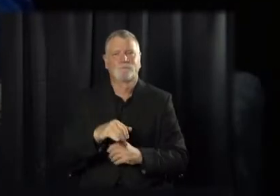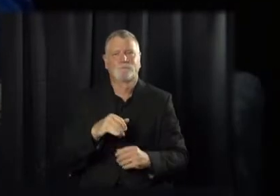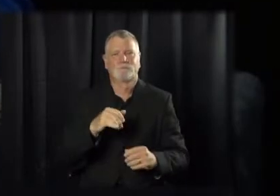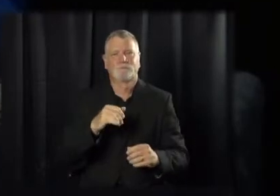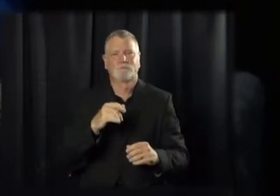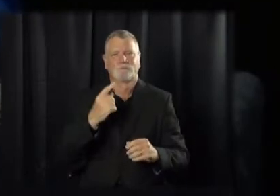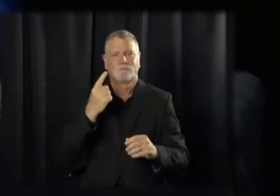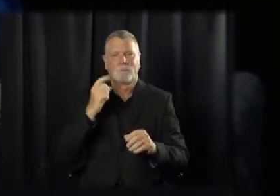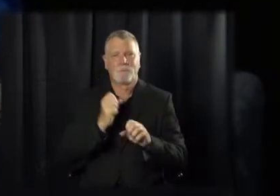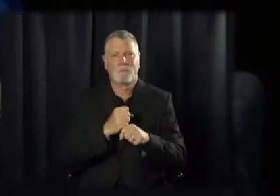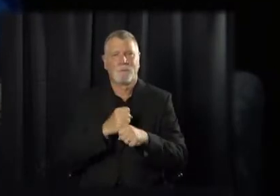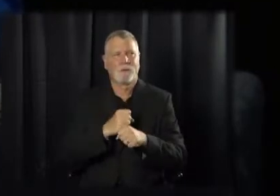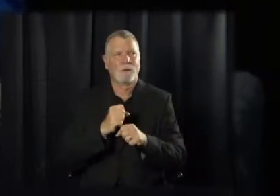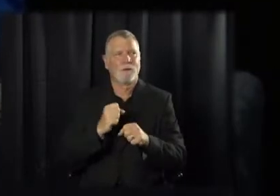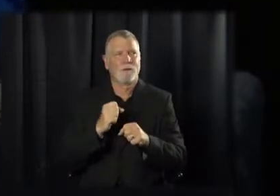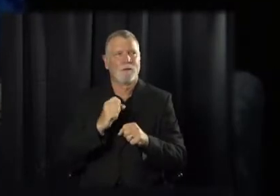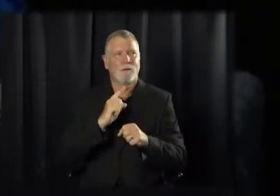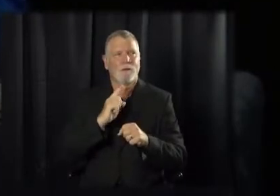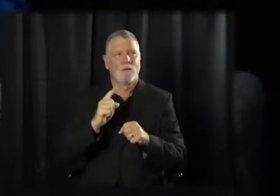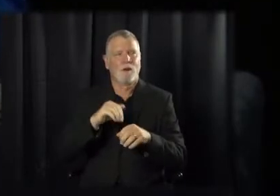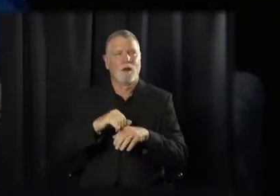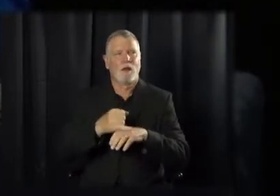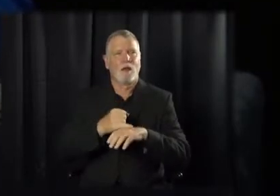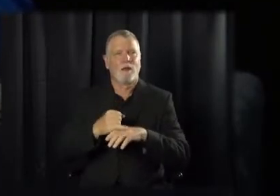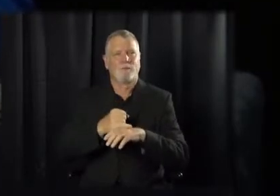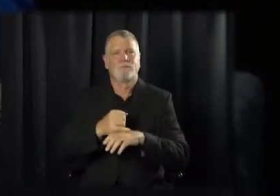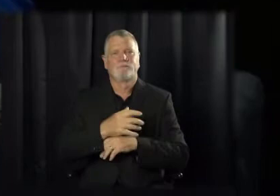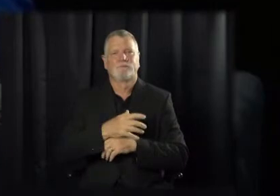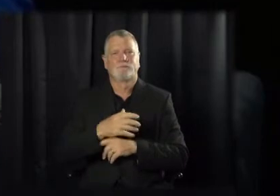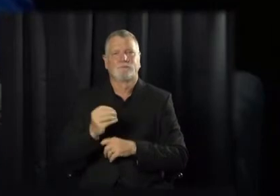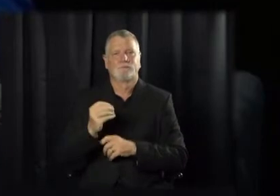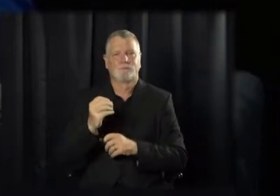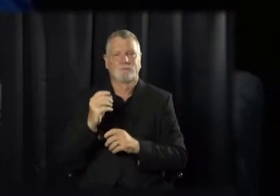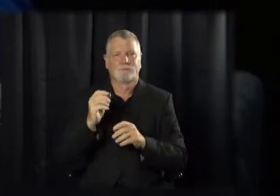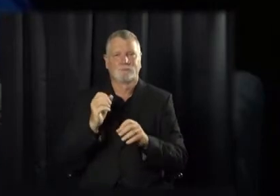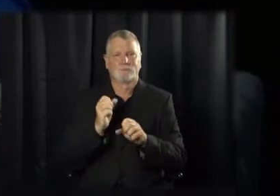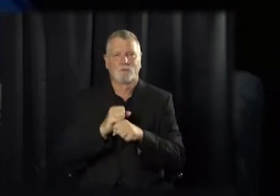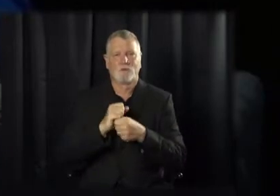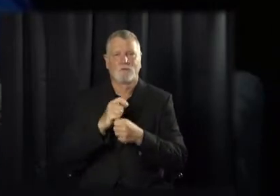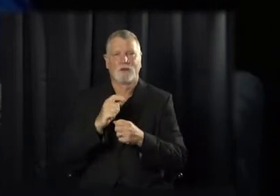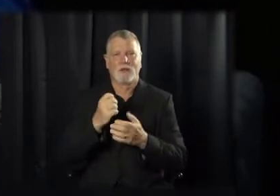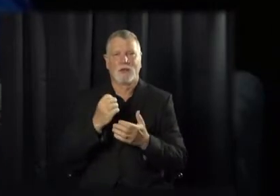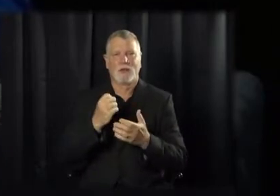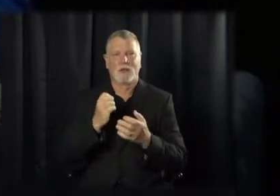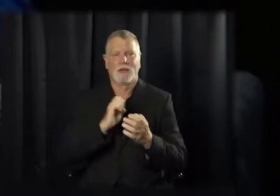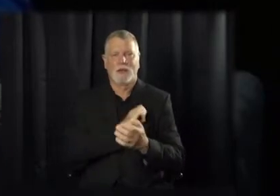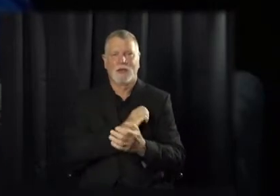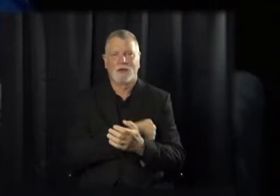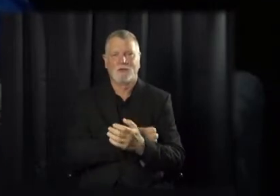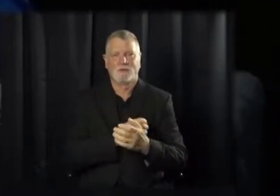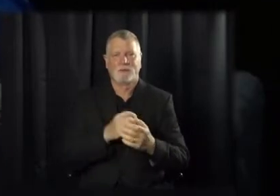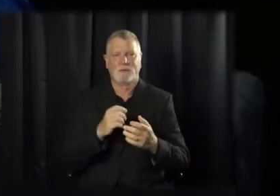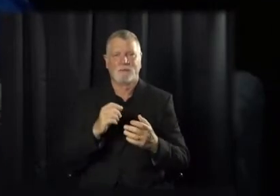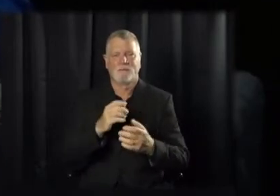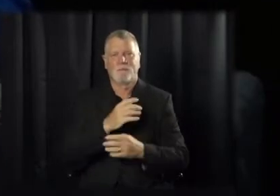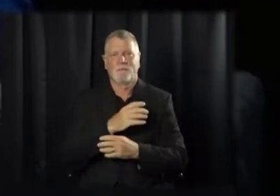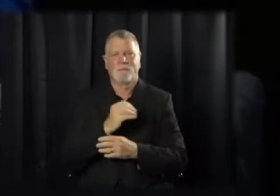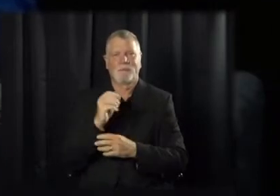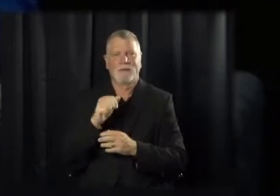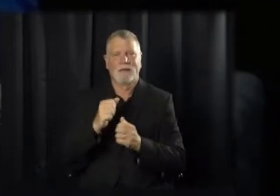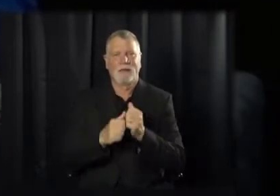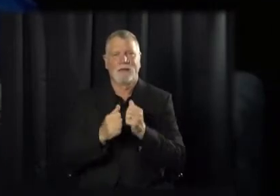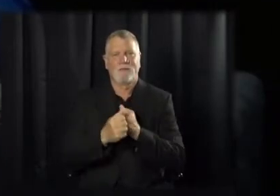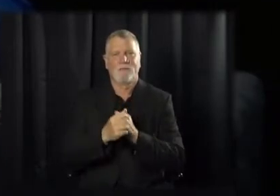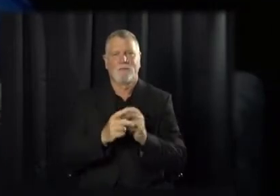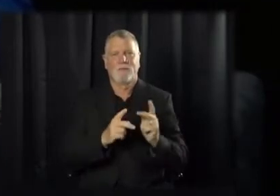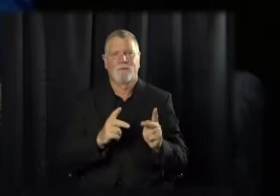reforms, from making it easier to do business on the island to transforming the energy infrastructure and education systems on the island. Every